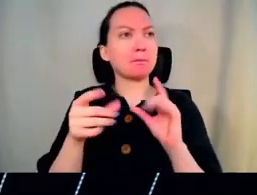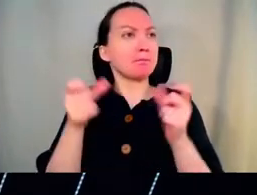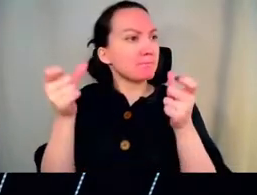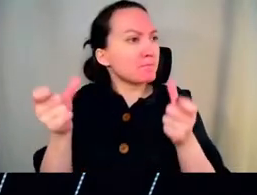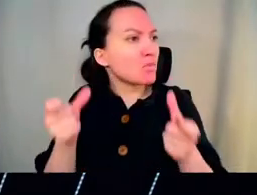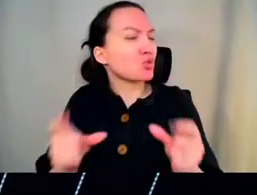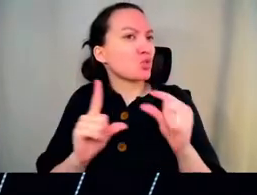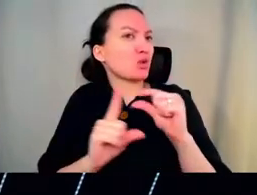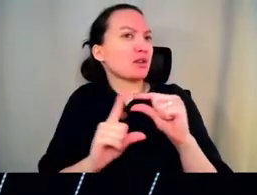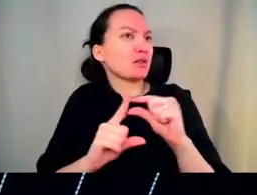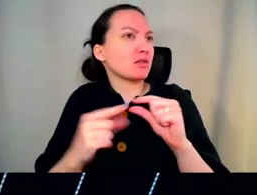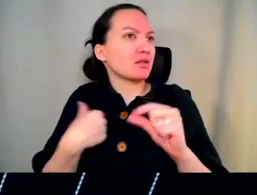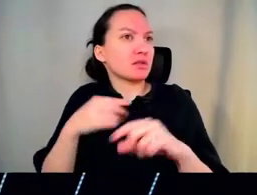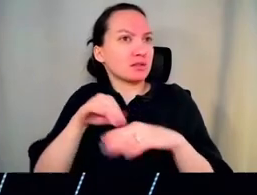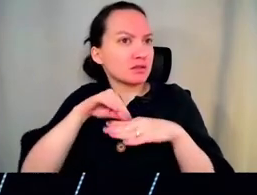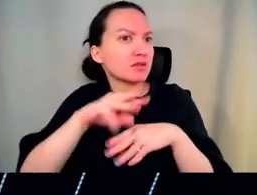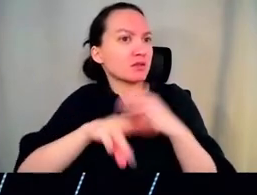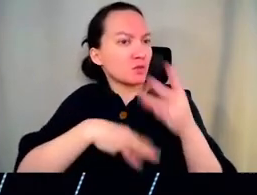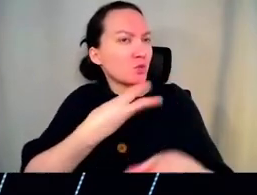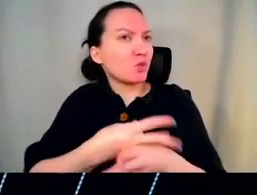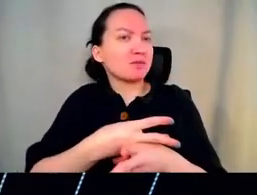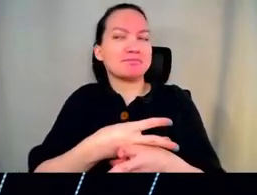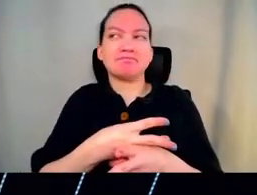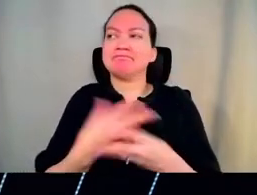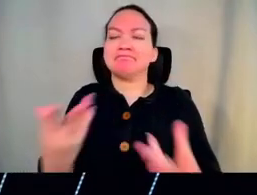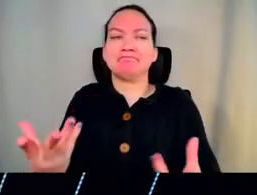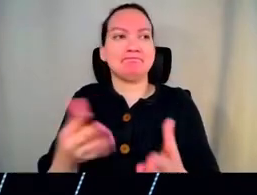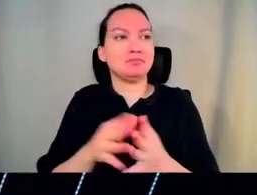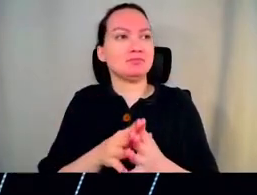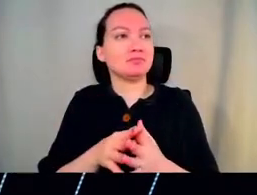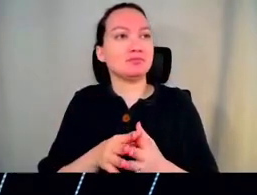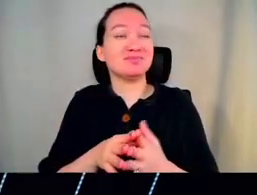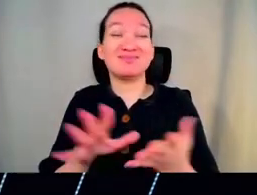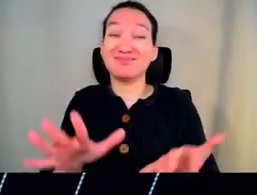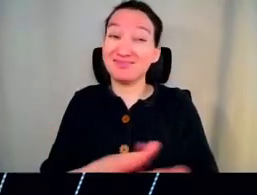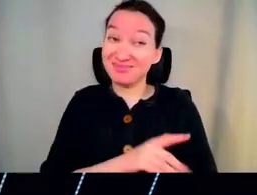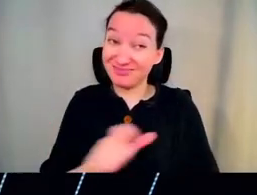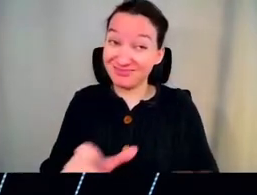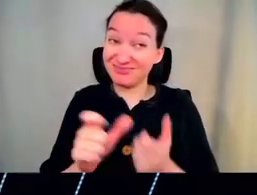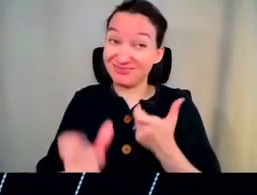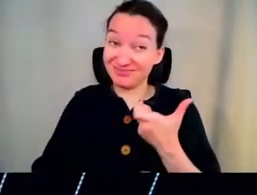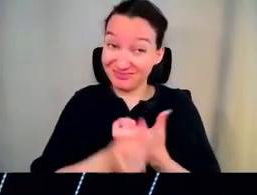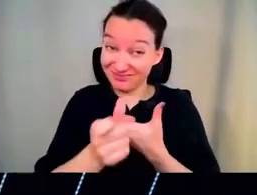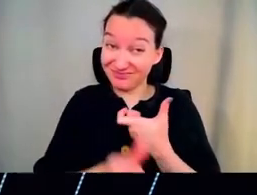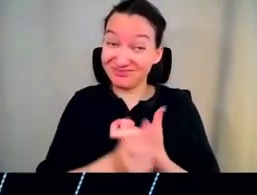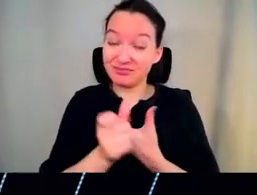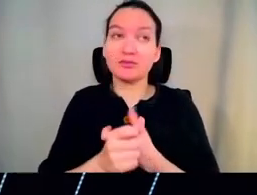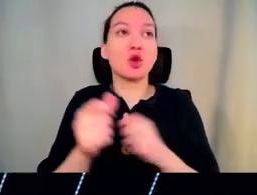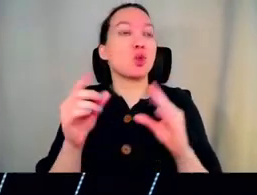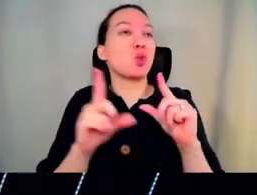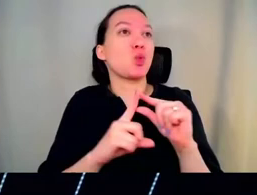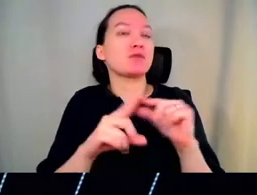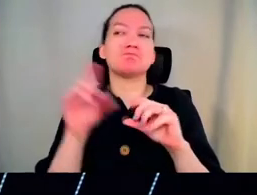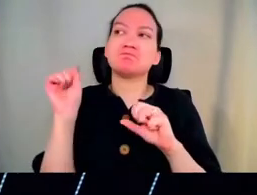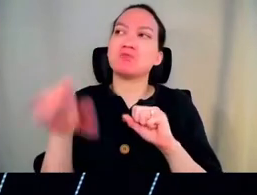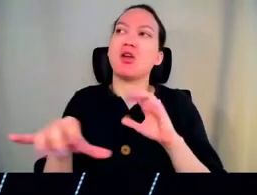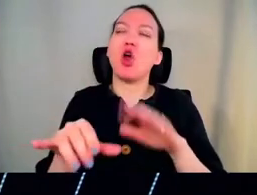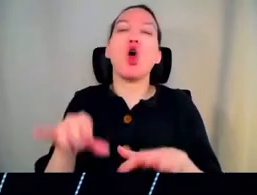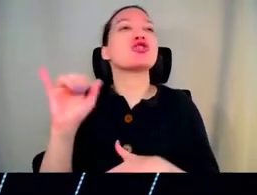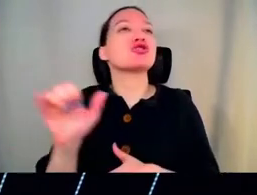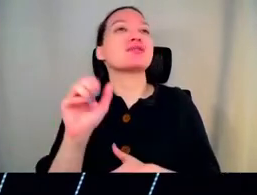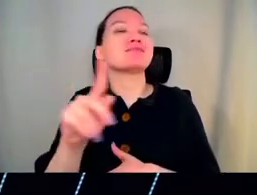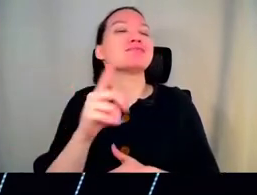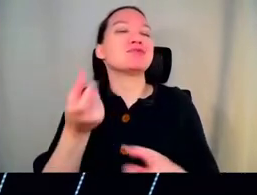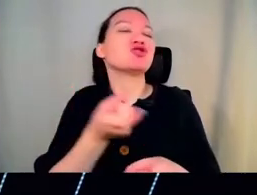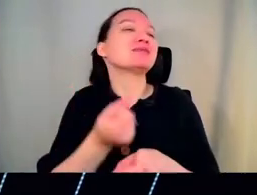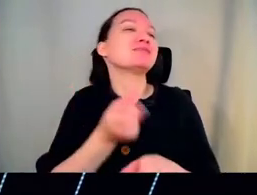we're contributing into the world when it comes to our words. It's damaging and dangerous to just throw words around and say, I'm only kidding. It